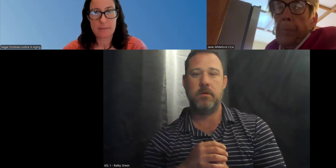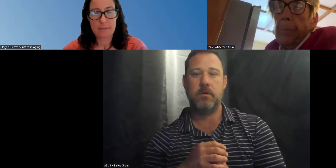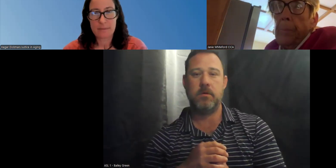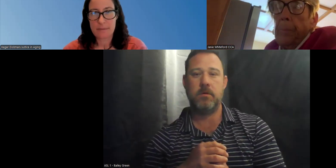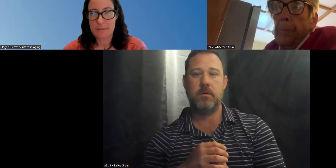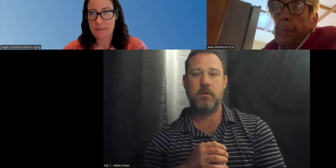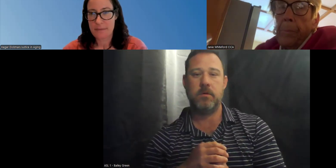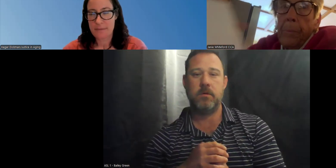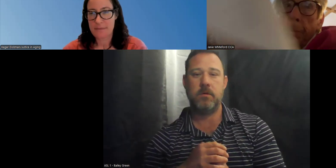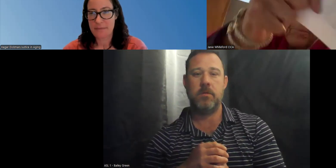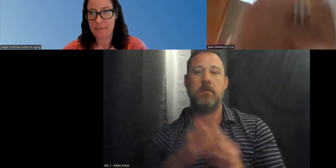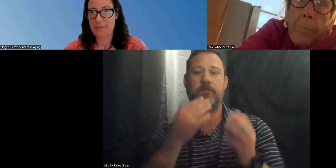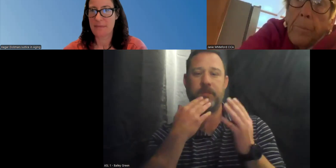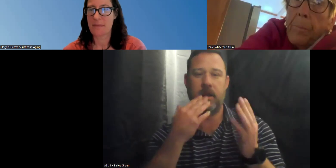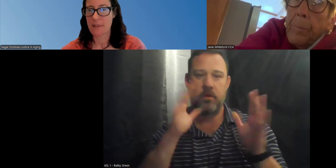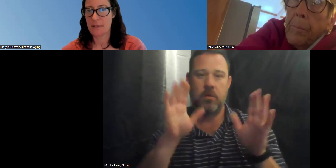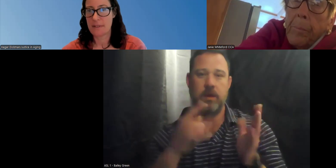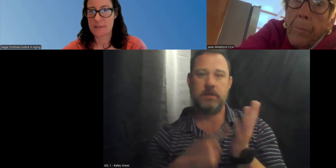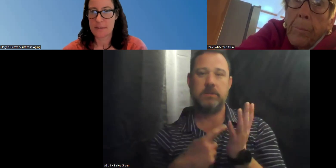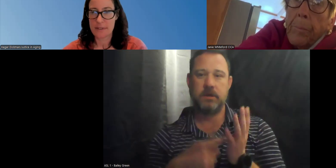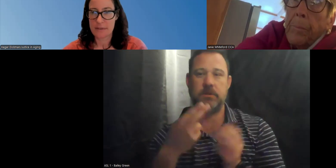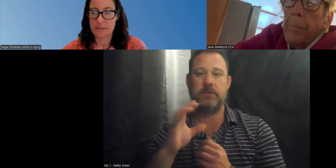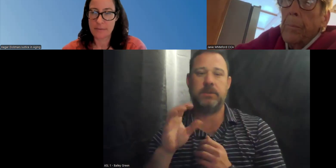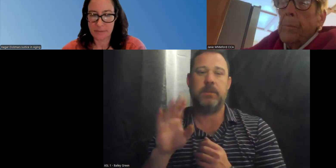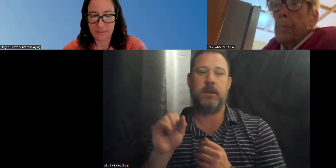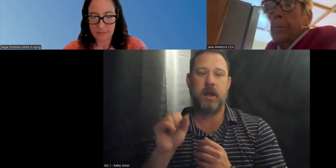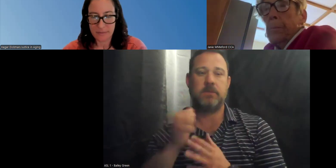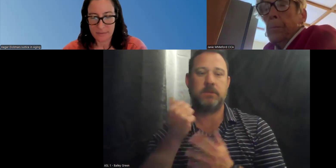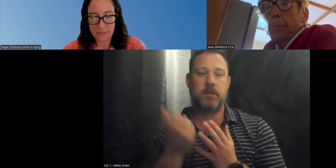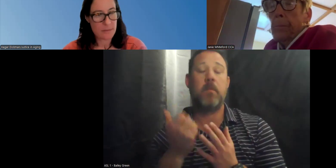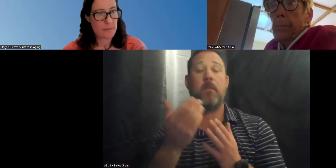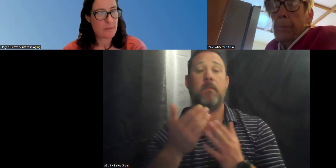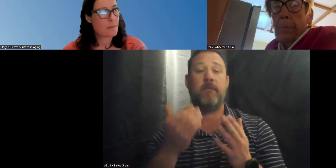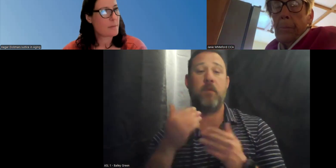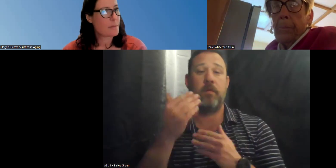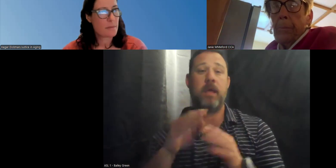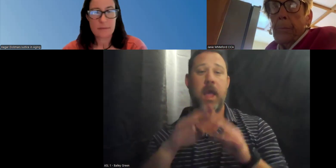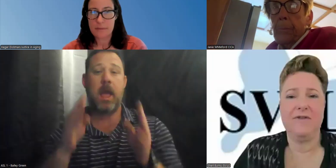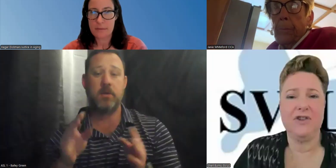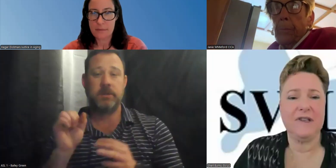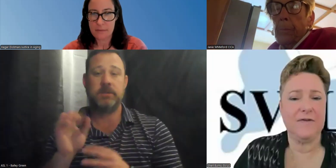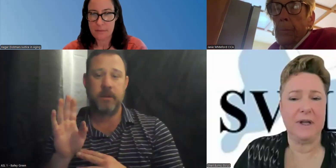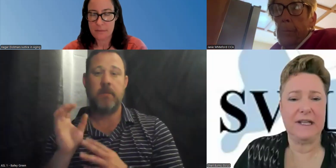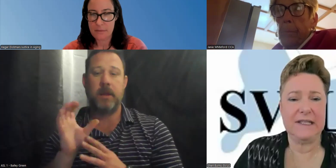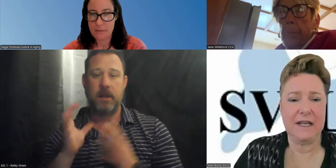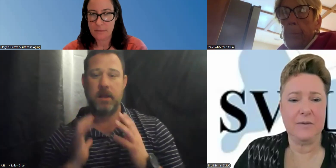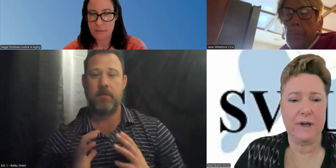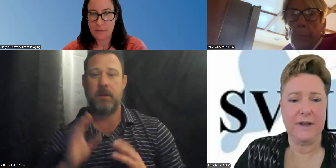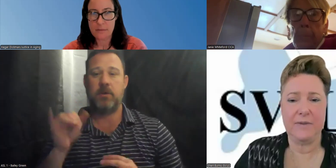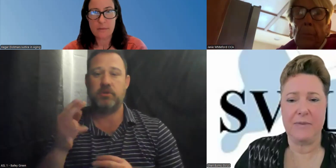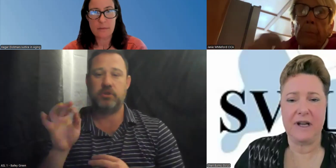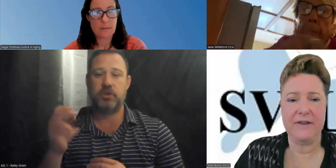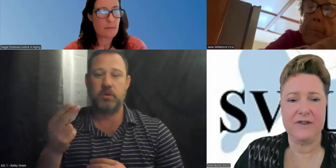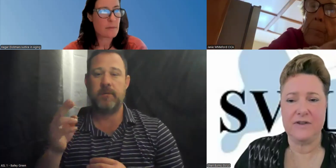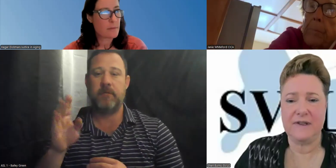Here we go. Thank you. Great discussion from the HCBS subcommittee. I think before we move to the housing subcommittee, we have Joseph Billingsley